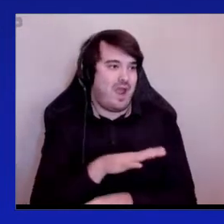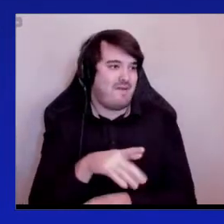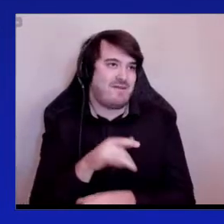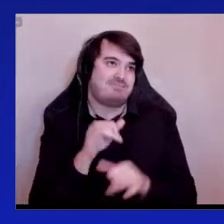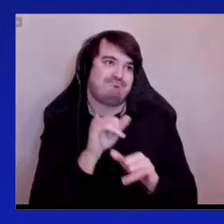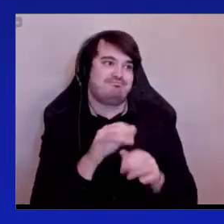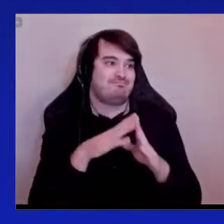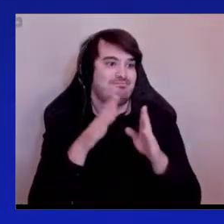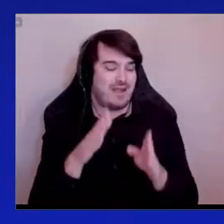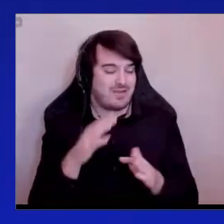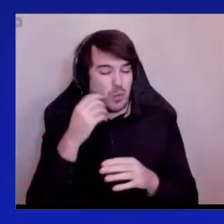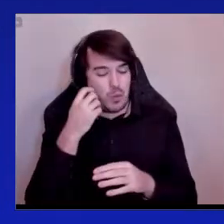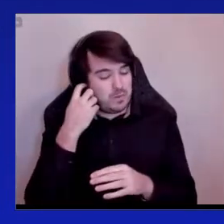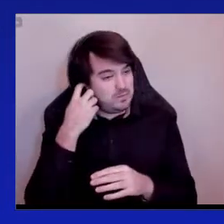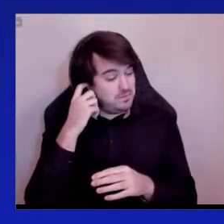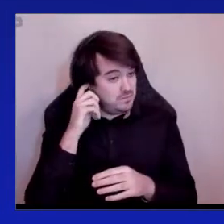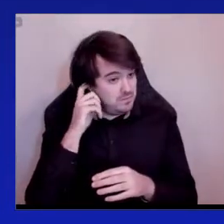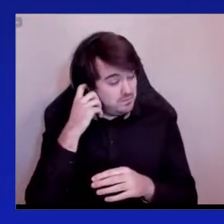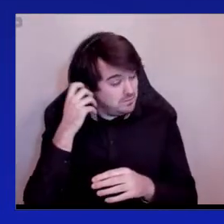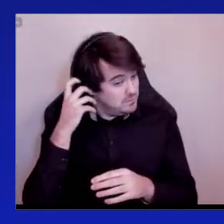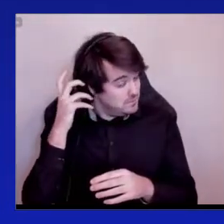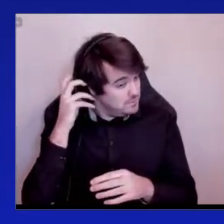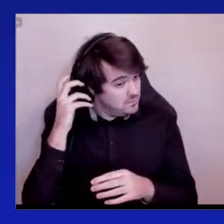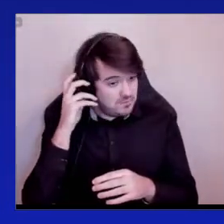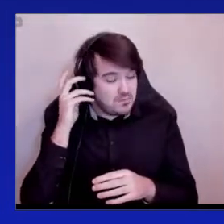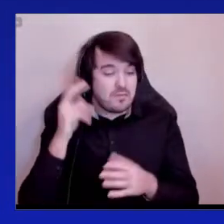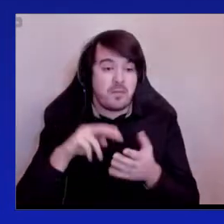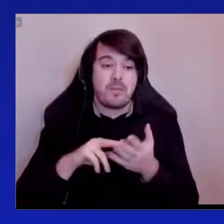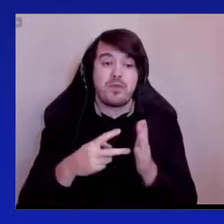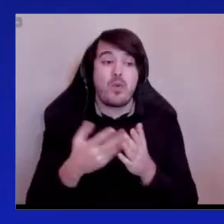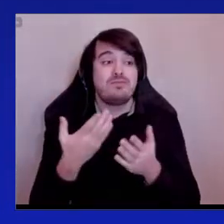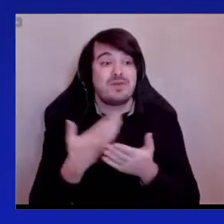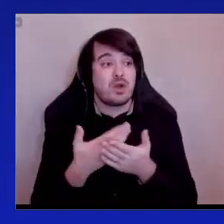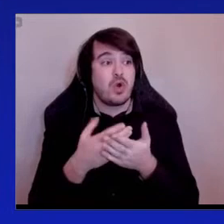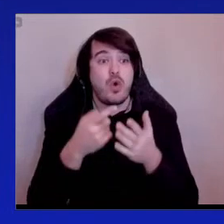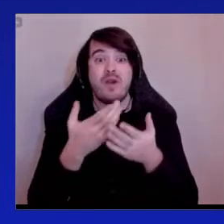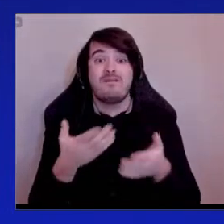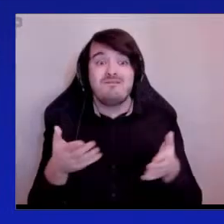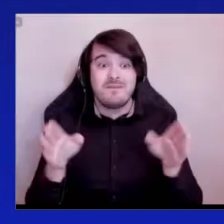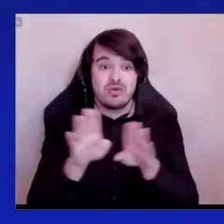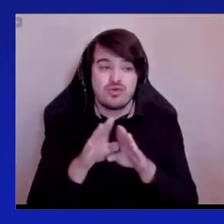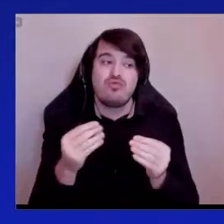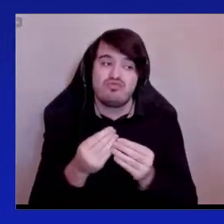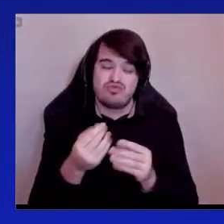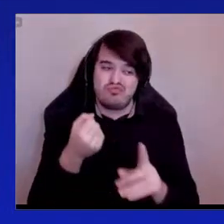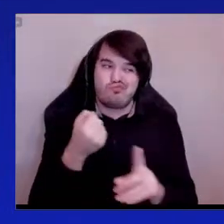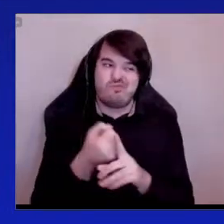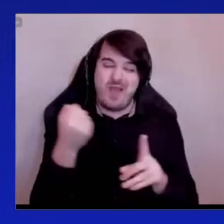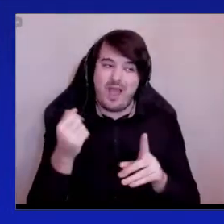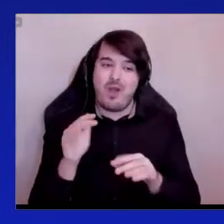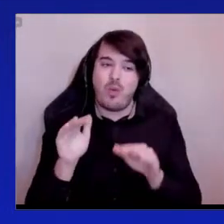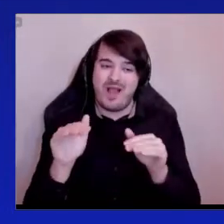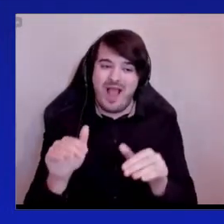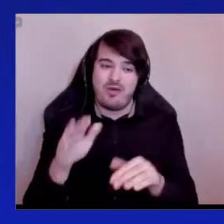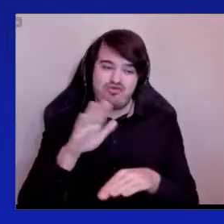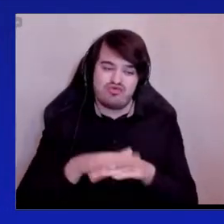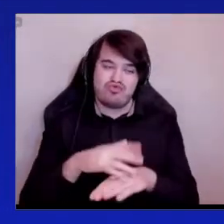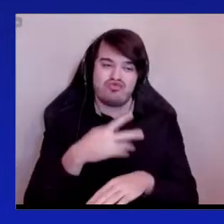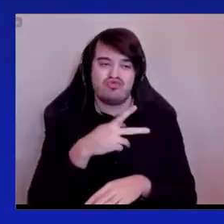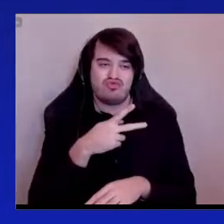with schools being closed, which lead us to want to open them as soon as we can. Thank